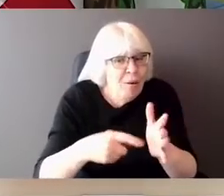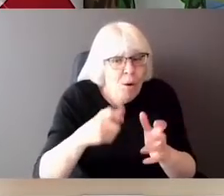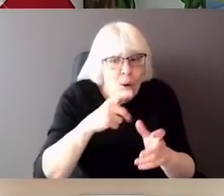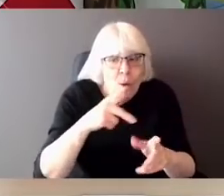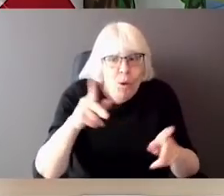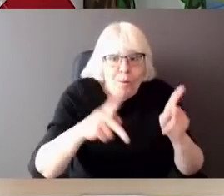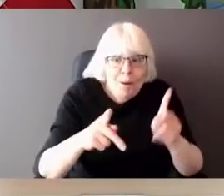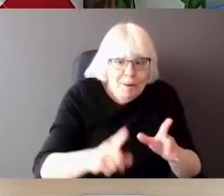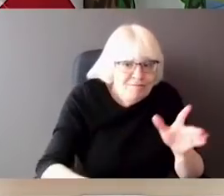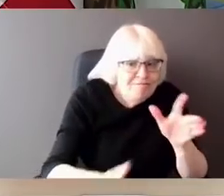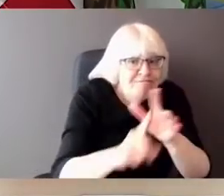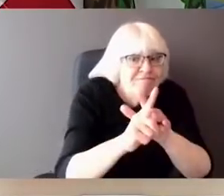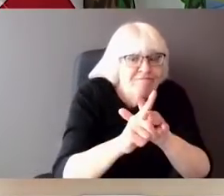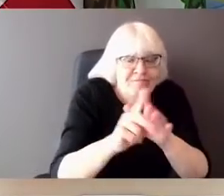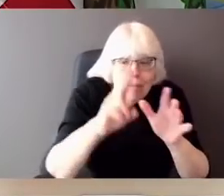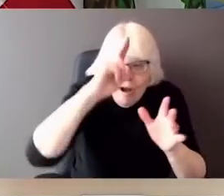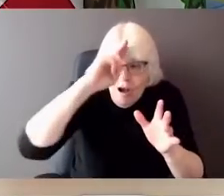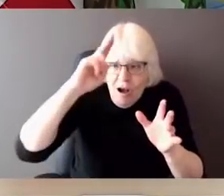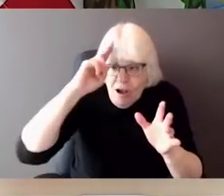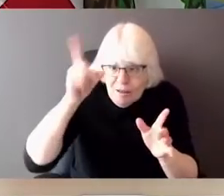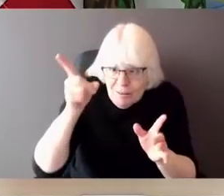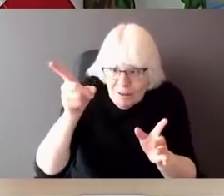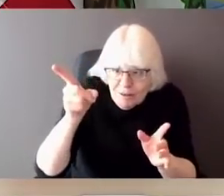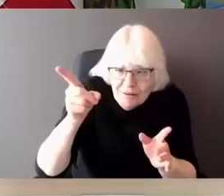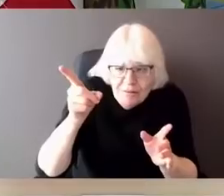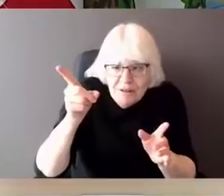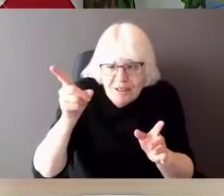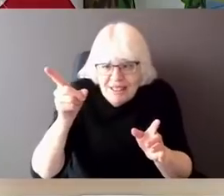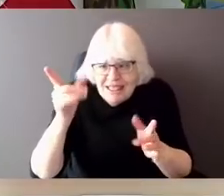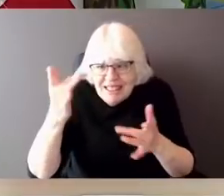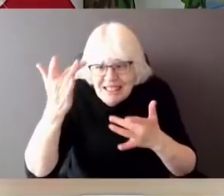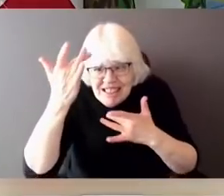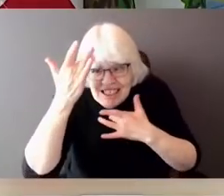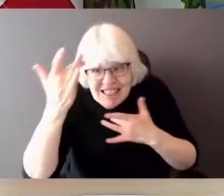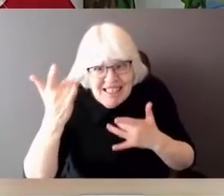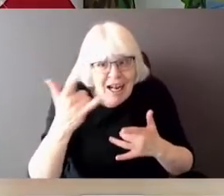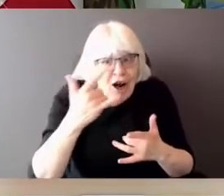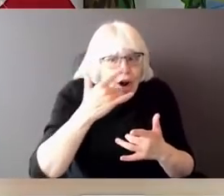who are being admitted with COVID-like symptoms would be tested. And